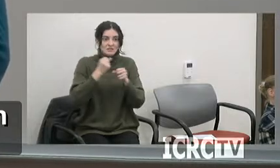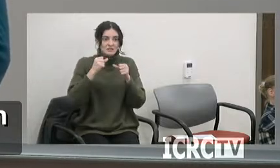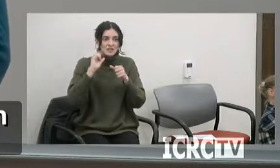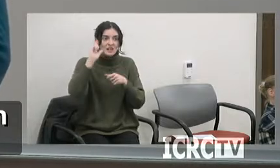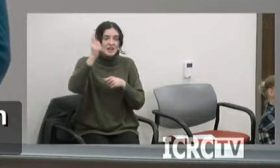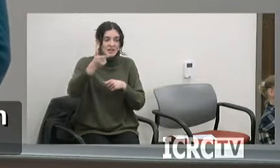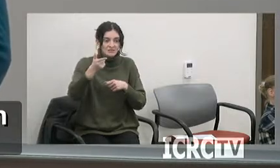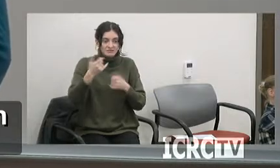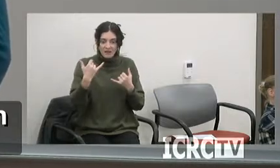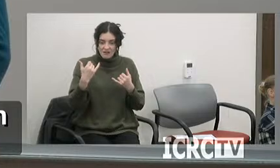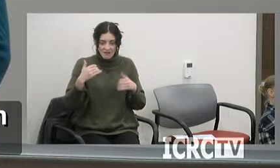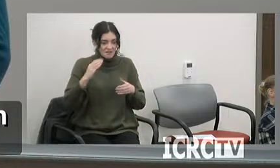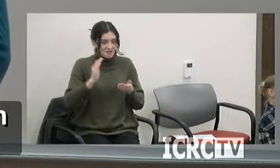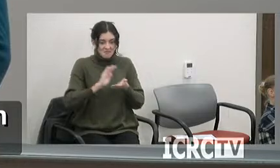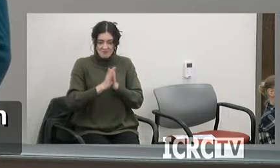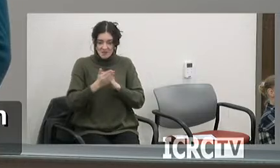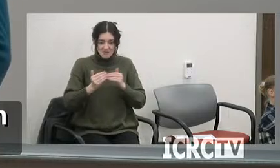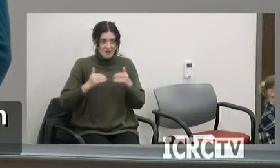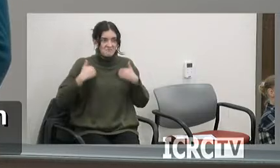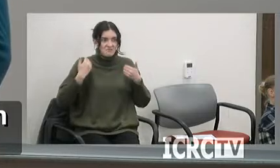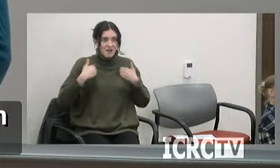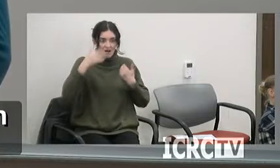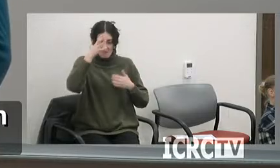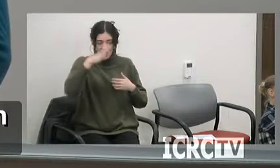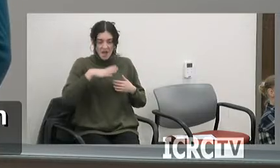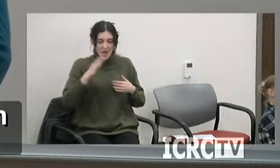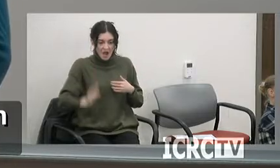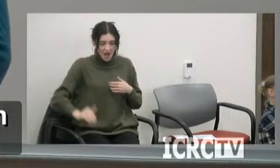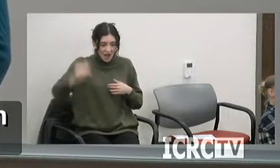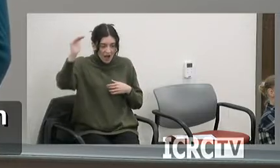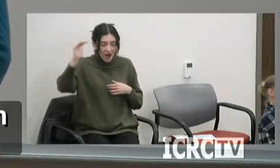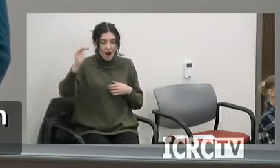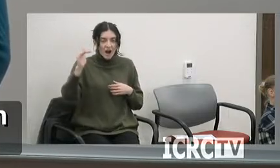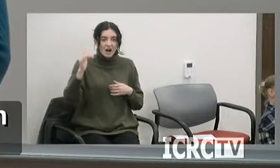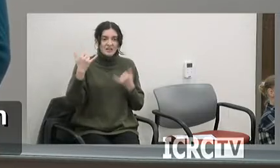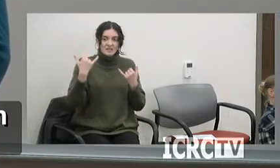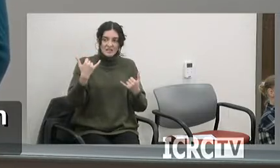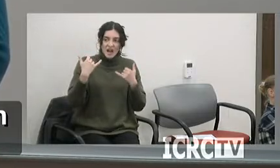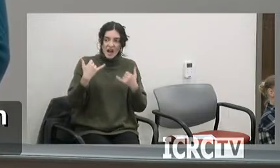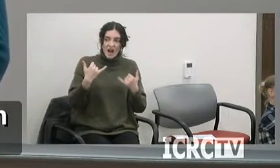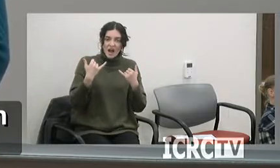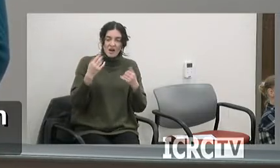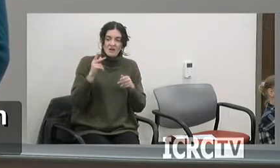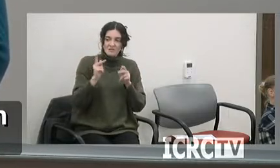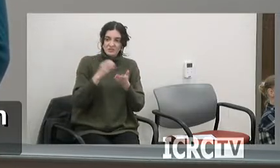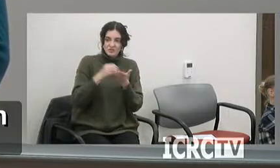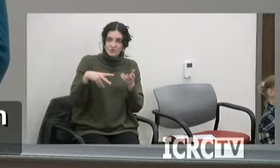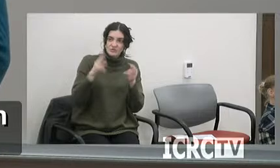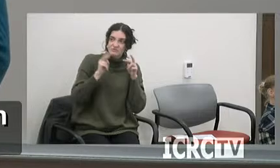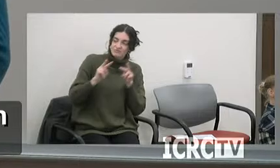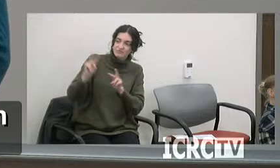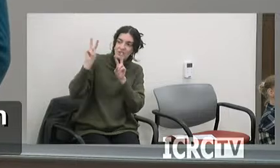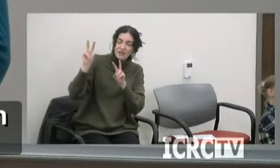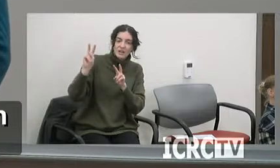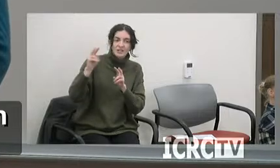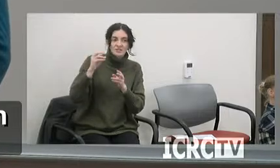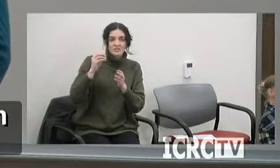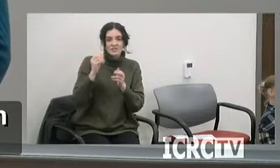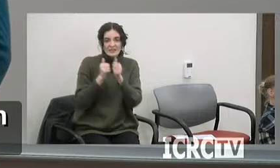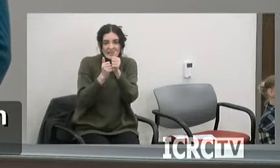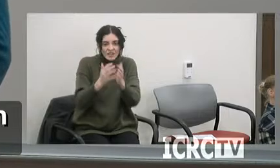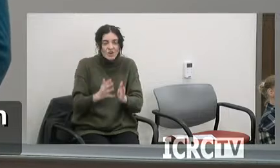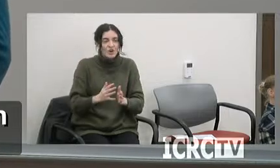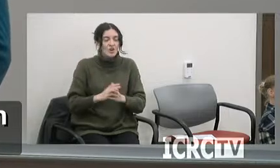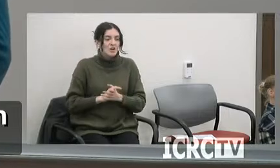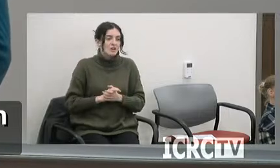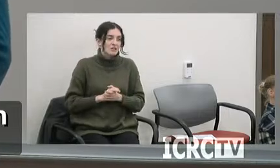young man. Blake is seen as a leader and looked up to by other students in the band programs he participates in. He